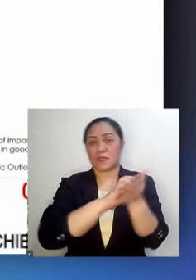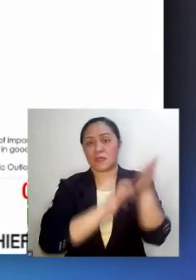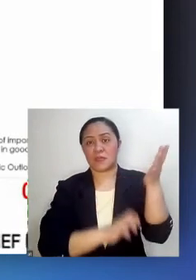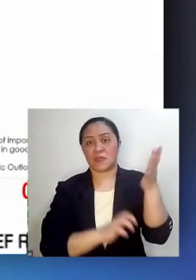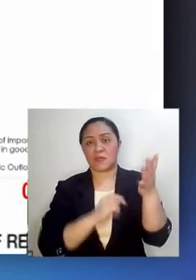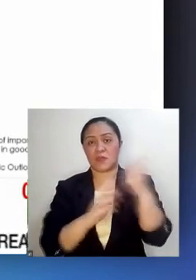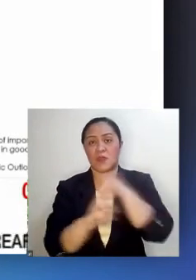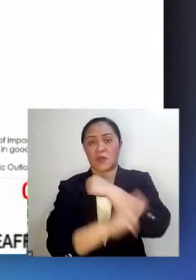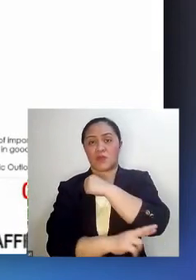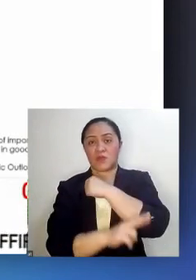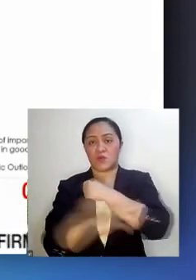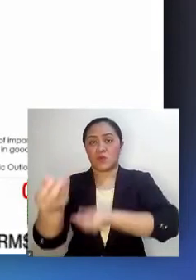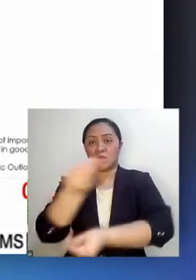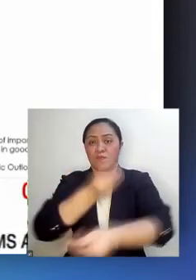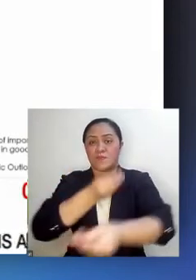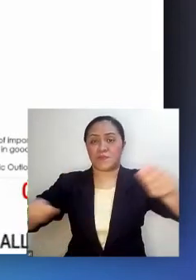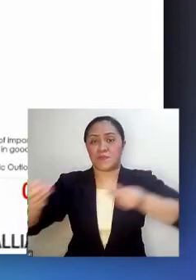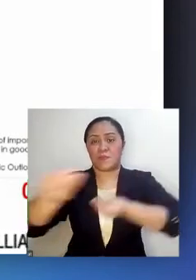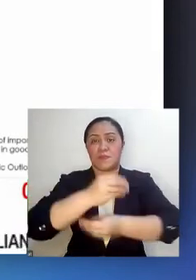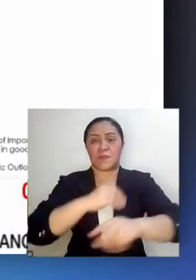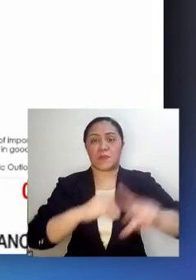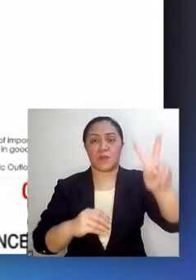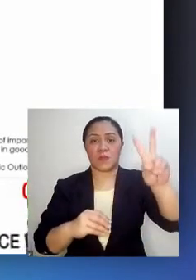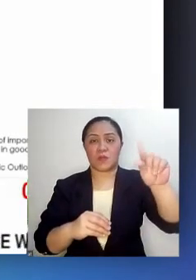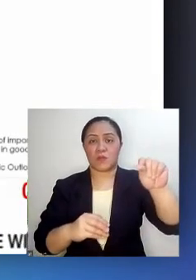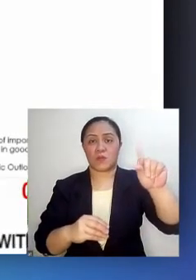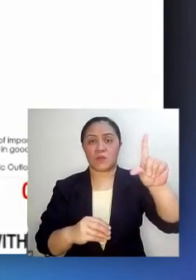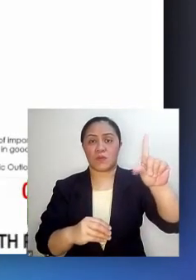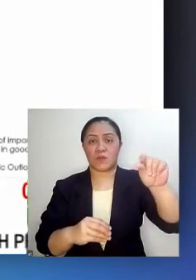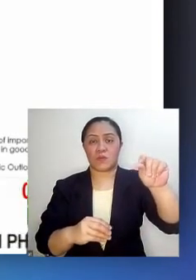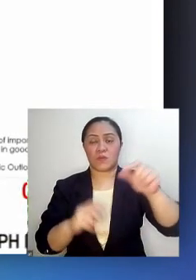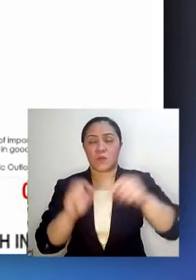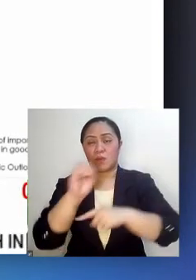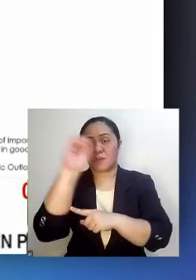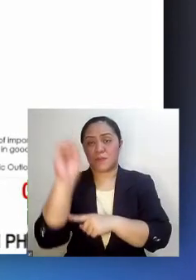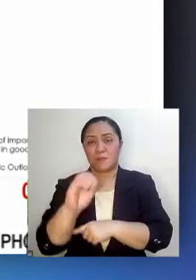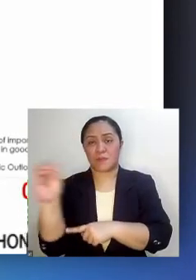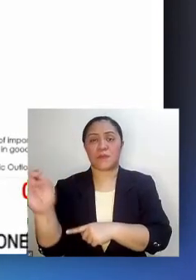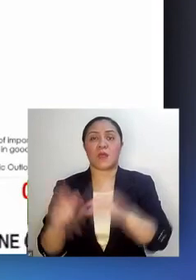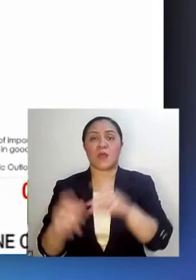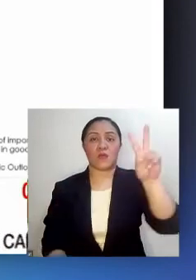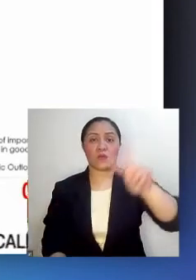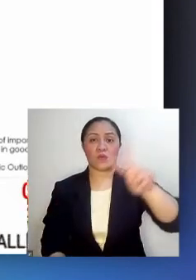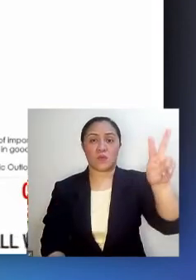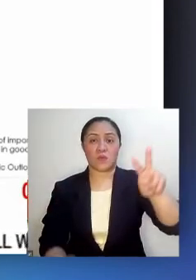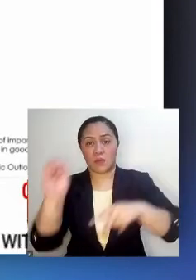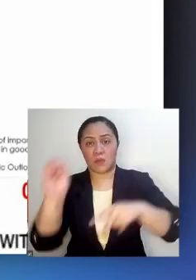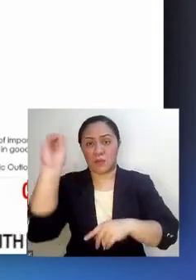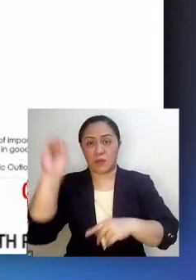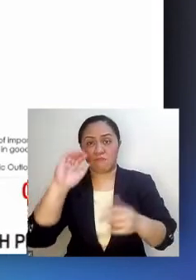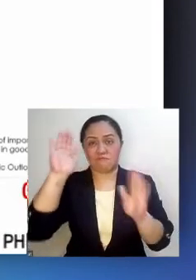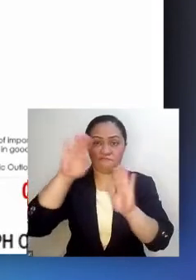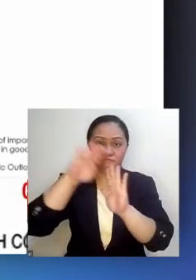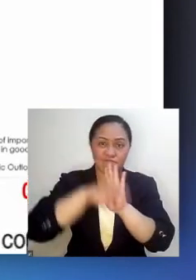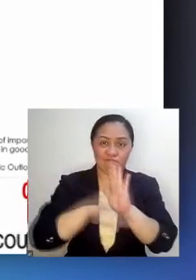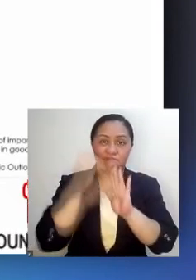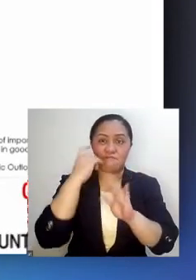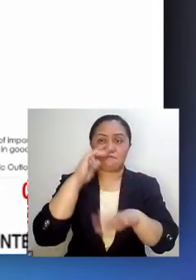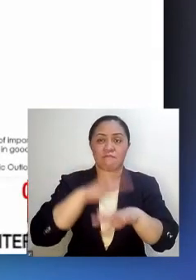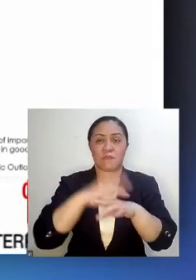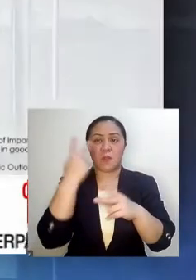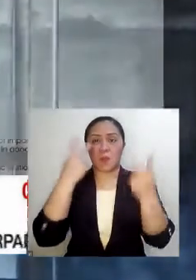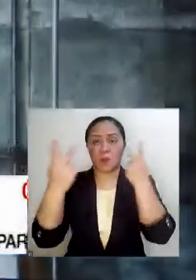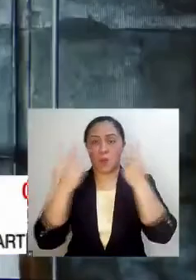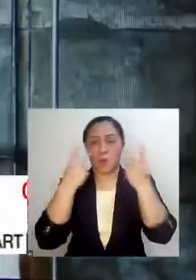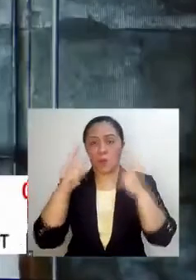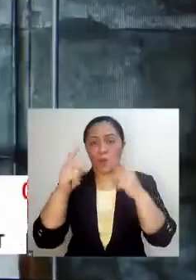the reshoring of 20% would cause a 22% decline in trade. The ADB ran a simulation to see which countries would be